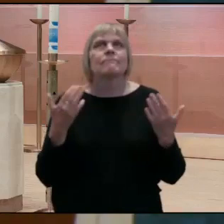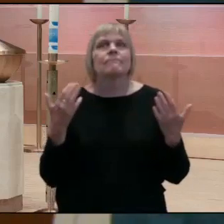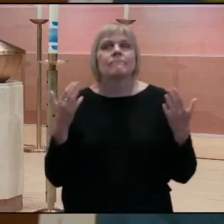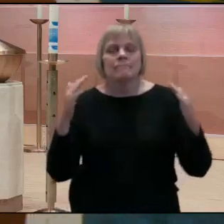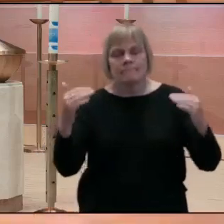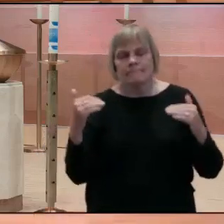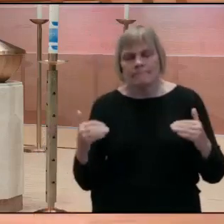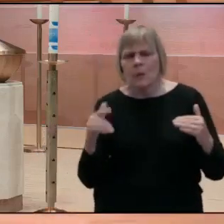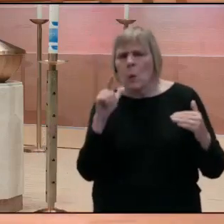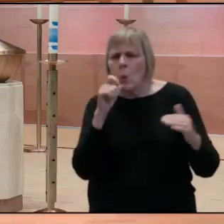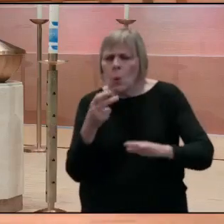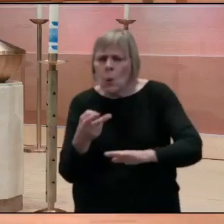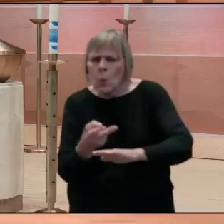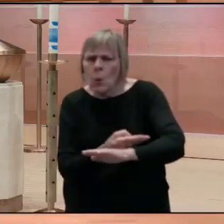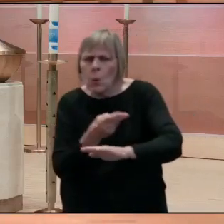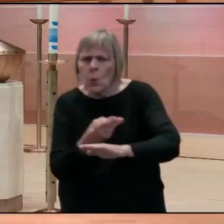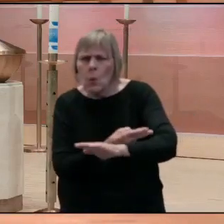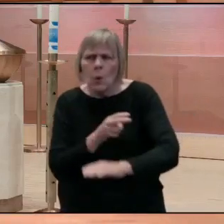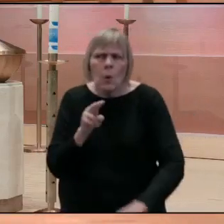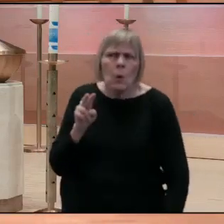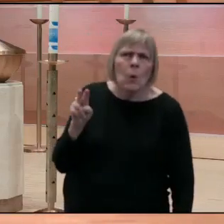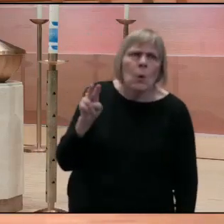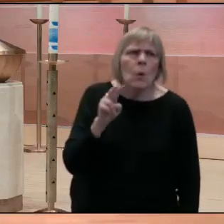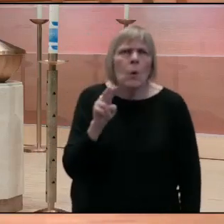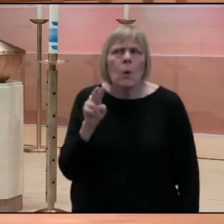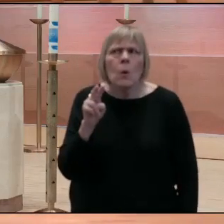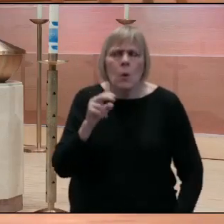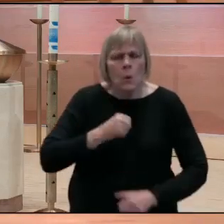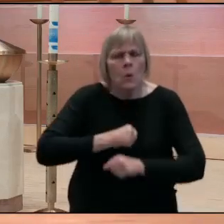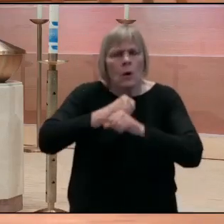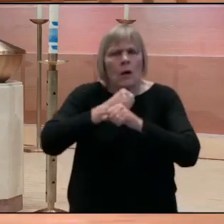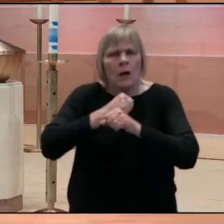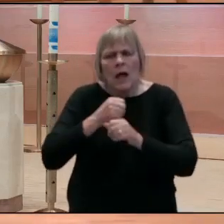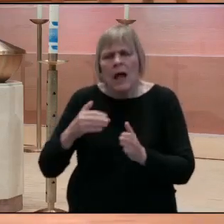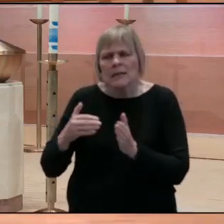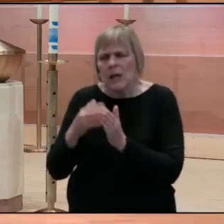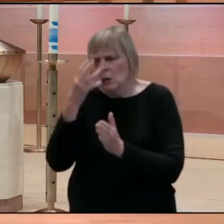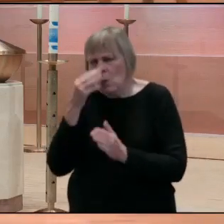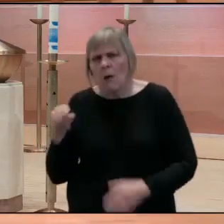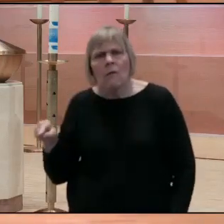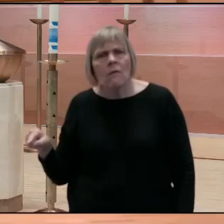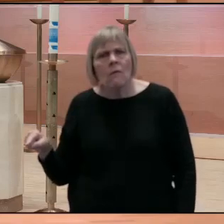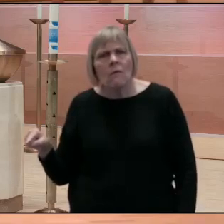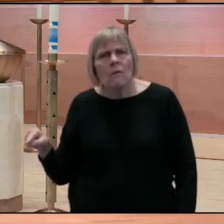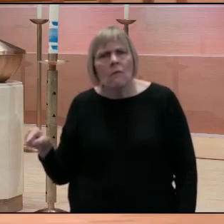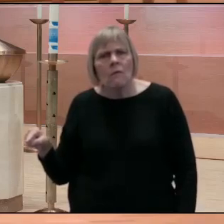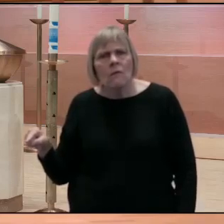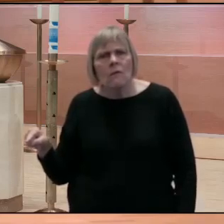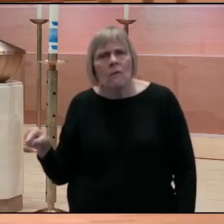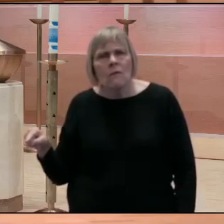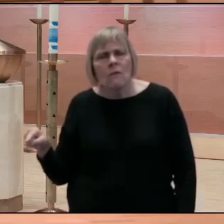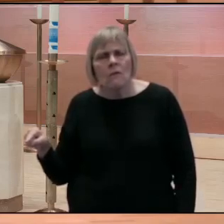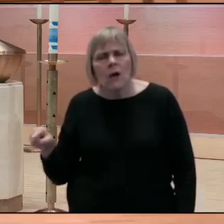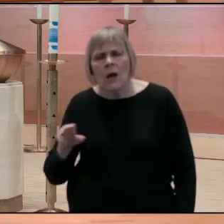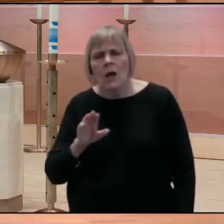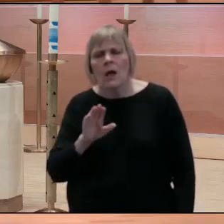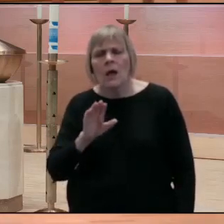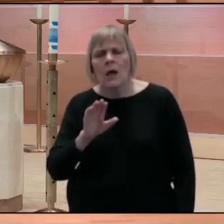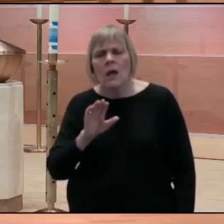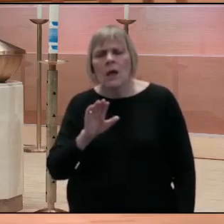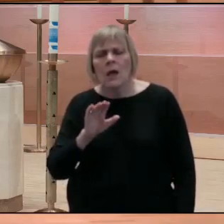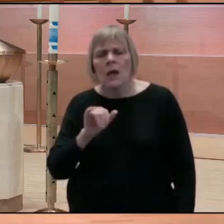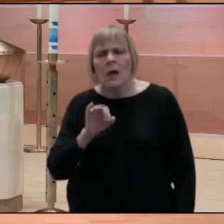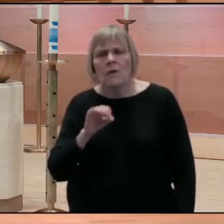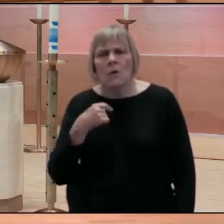is, who are the sheep going to look to protect against this wolf, this attack of loneliness? Because if there's one thing we know